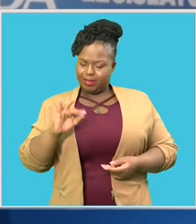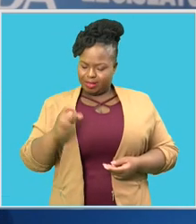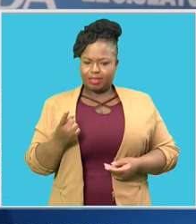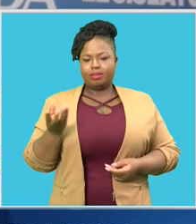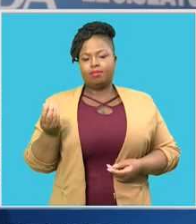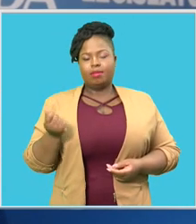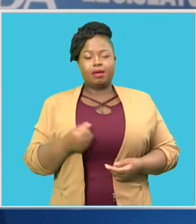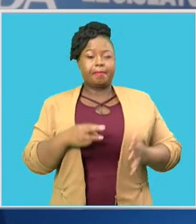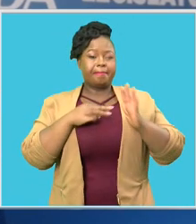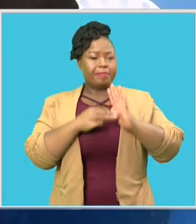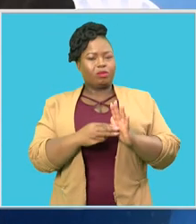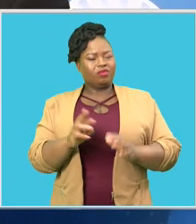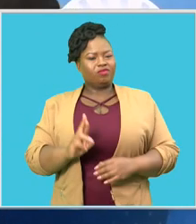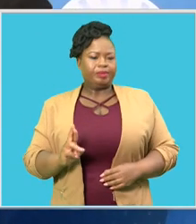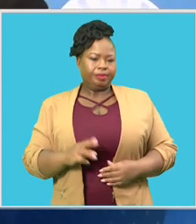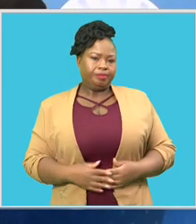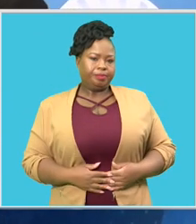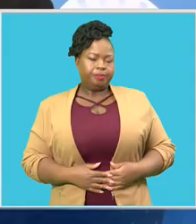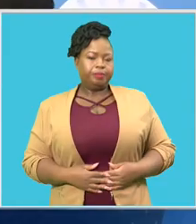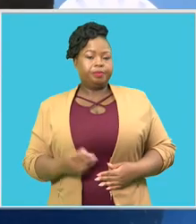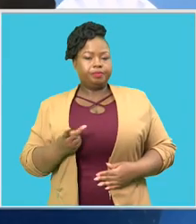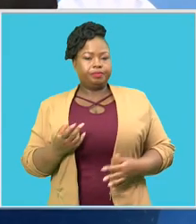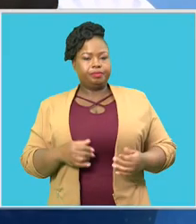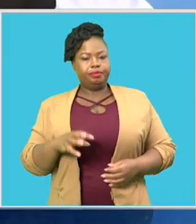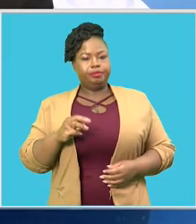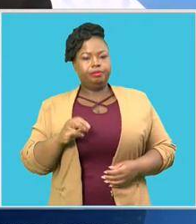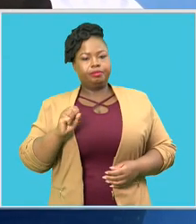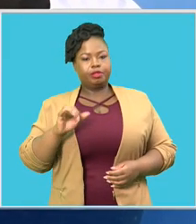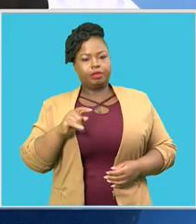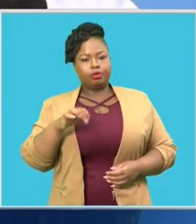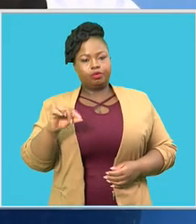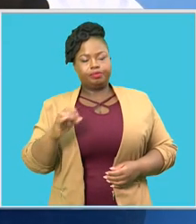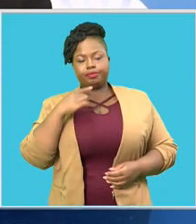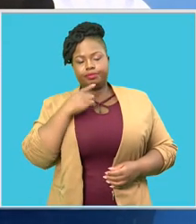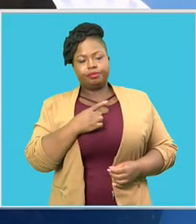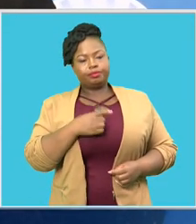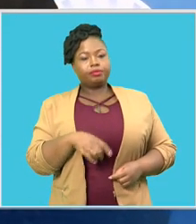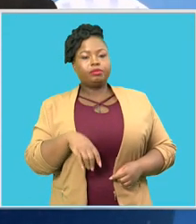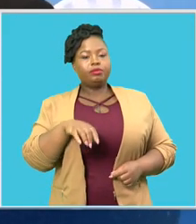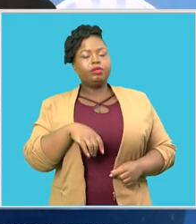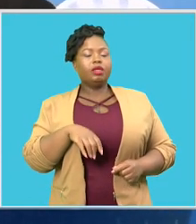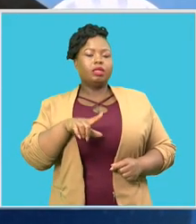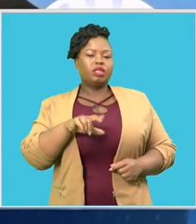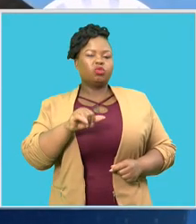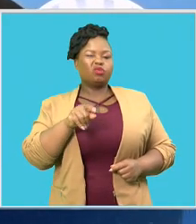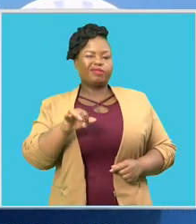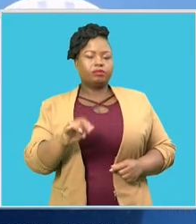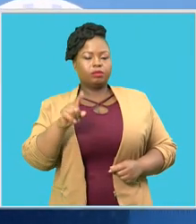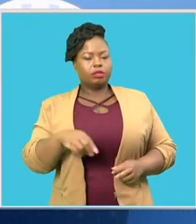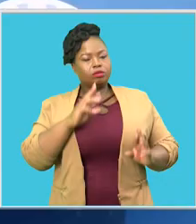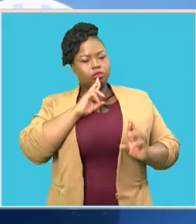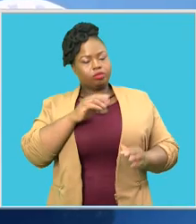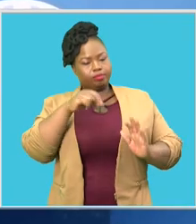We're talking millions and millions of rands. Kusenjalo umsimanga uphonsele inselelo uLesufi ukuthi akhiphe yonke imibiko